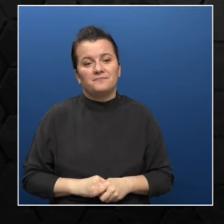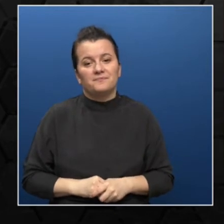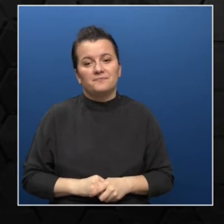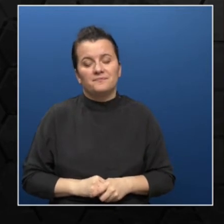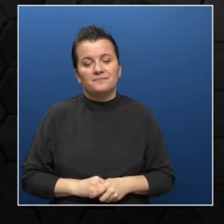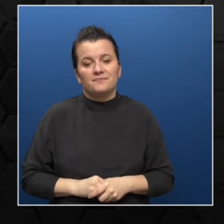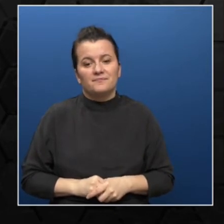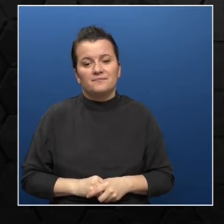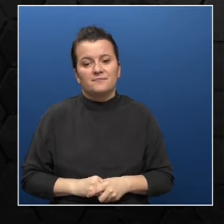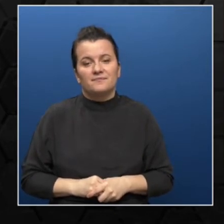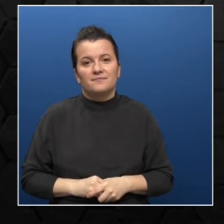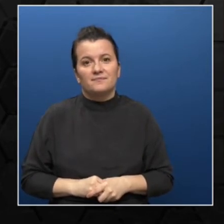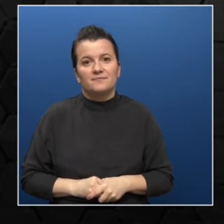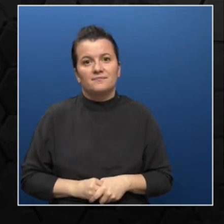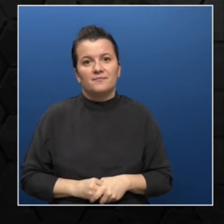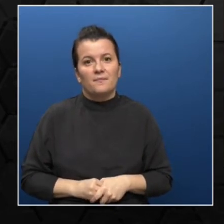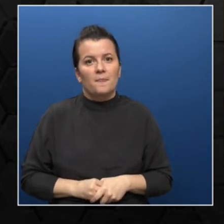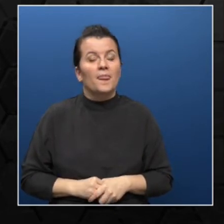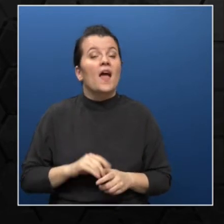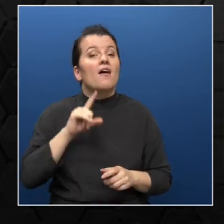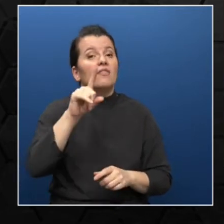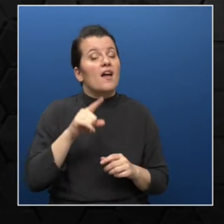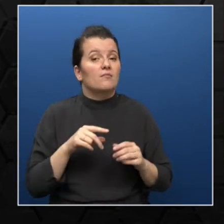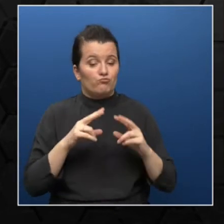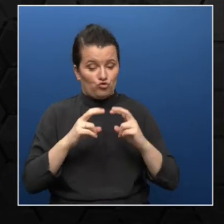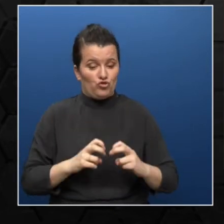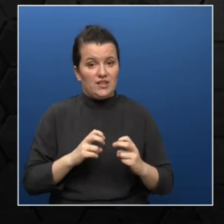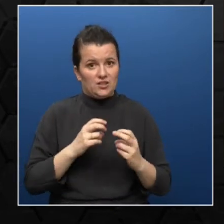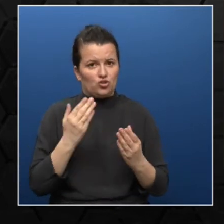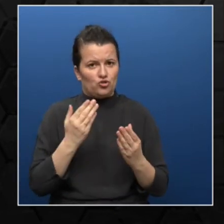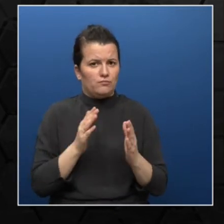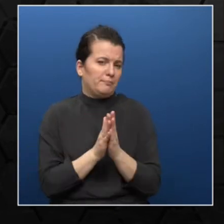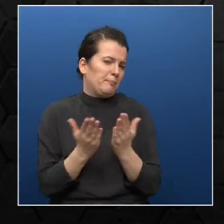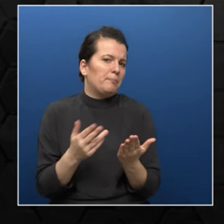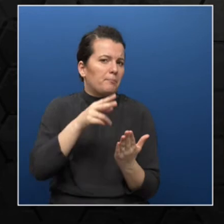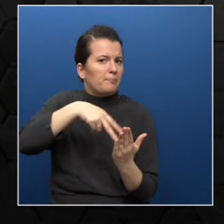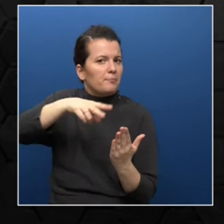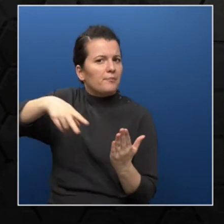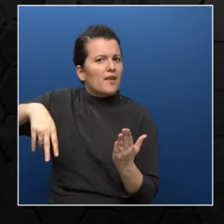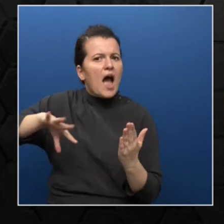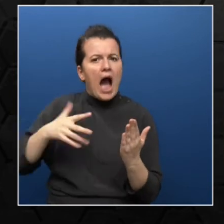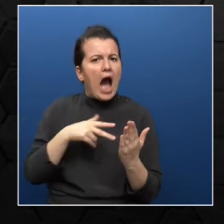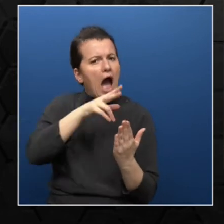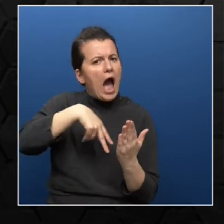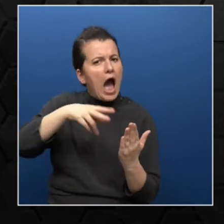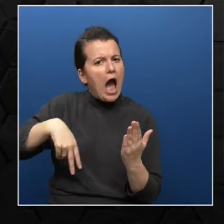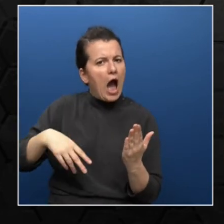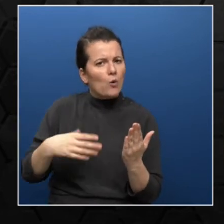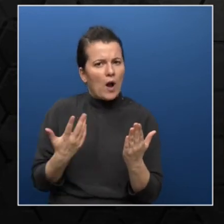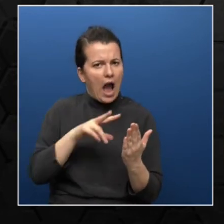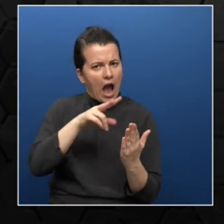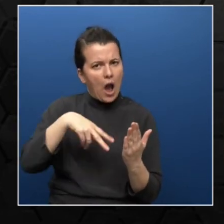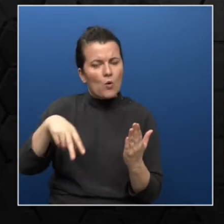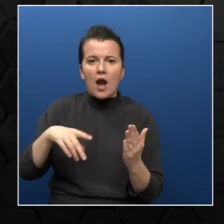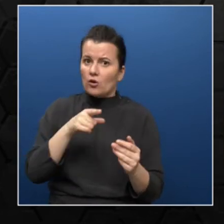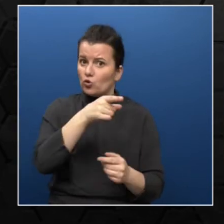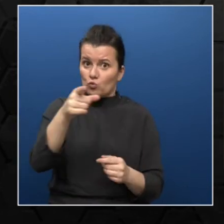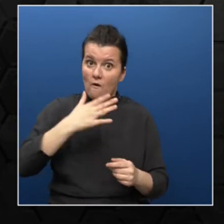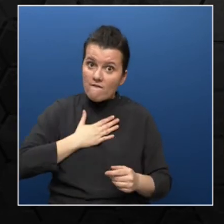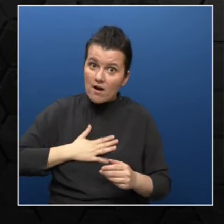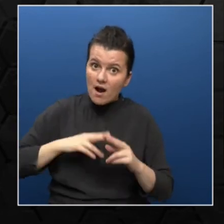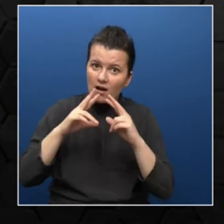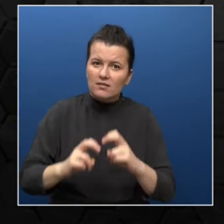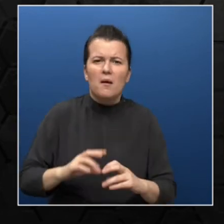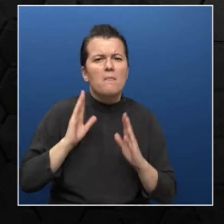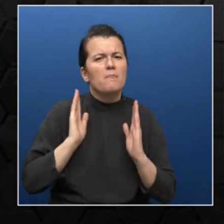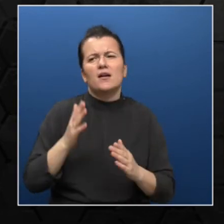how do you read research papers? Because getting into the field of research, you need to understand what's actually happening in the field before you